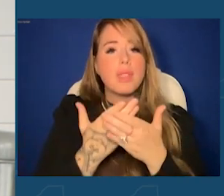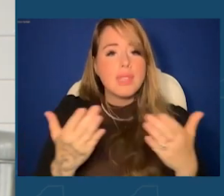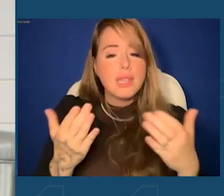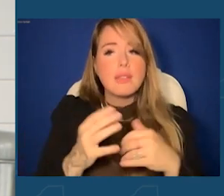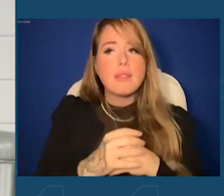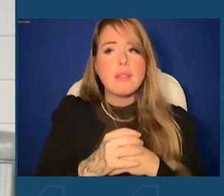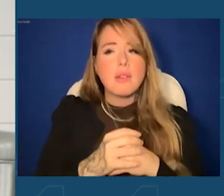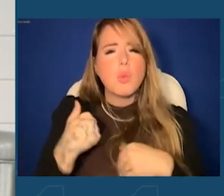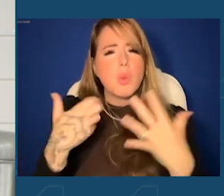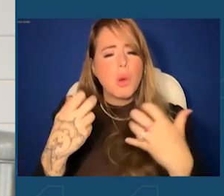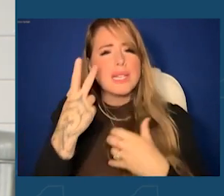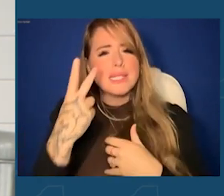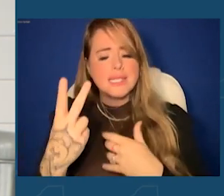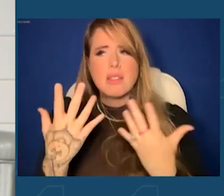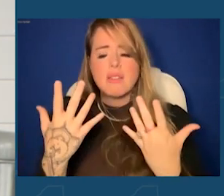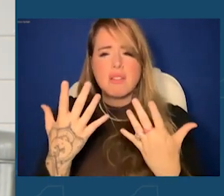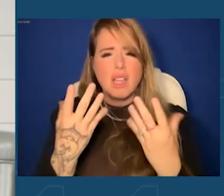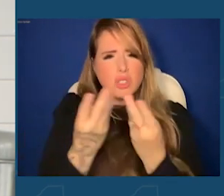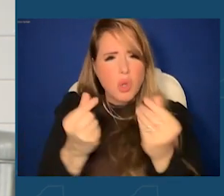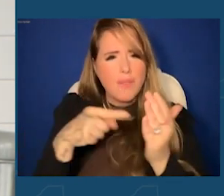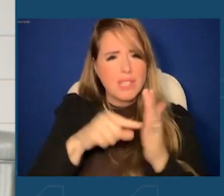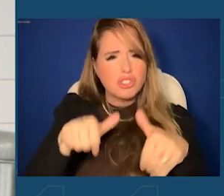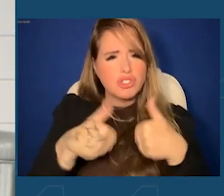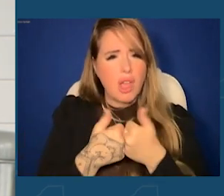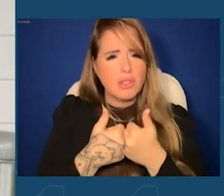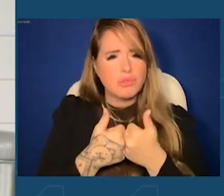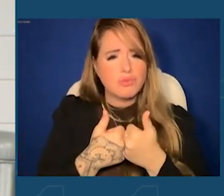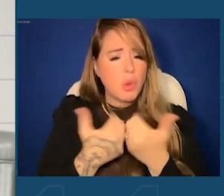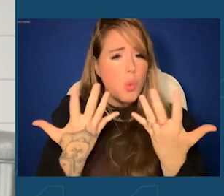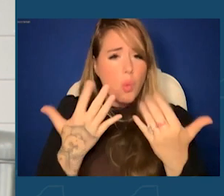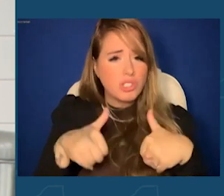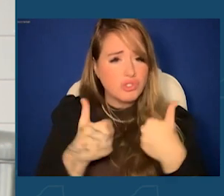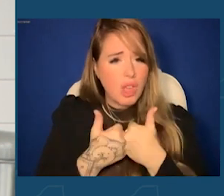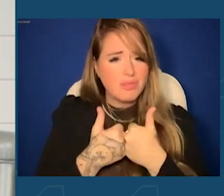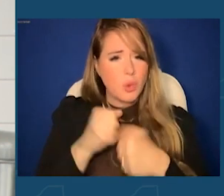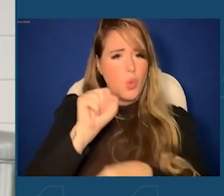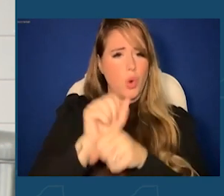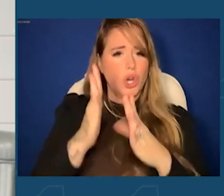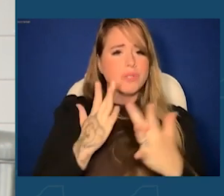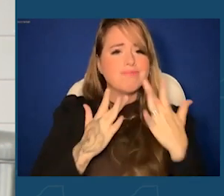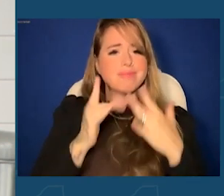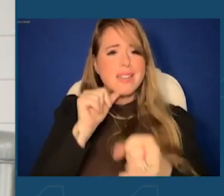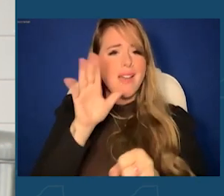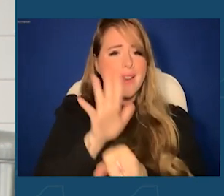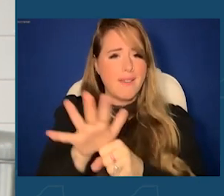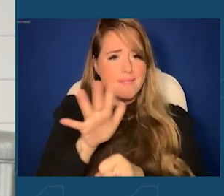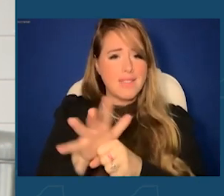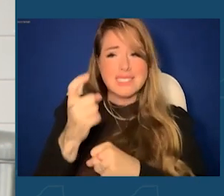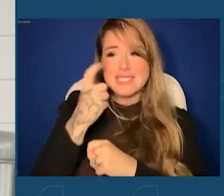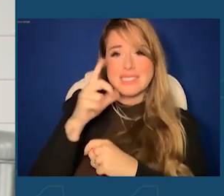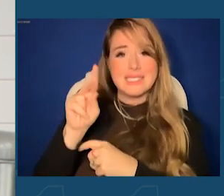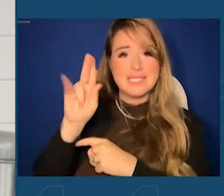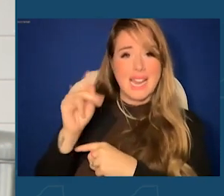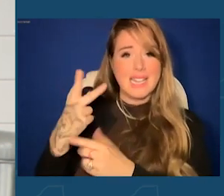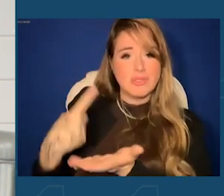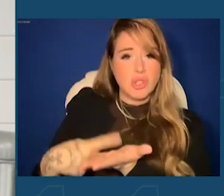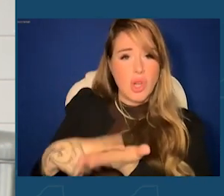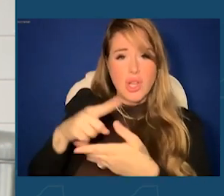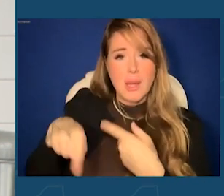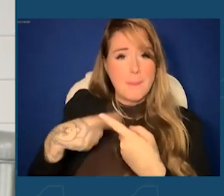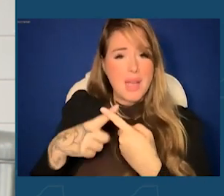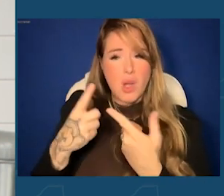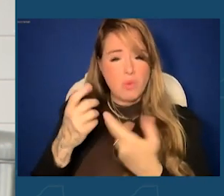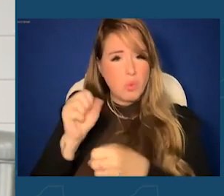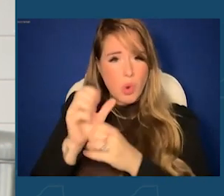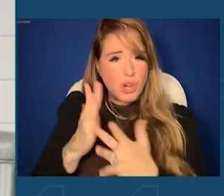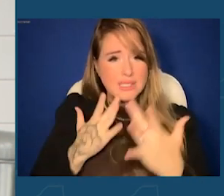the challenge of finding workers. Danny and I had this conversation literally just a couple days ago, and this is going to affect the future